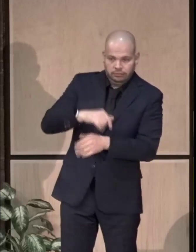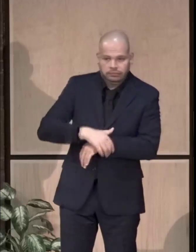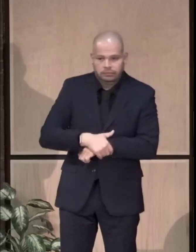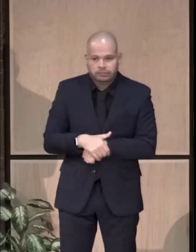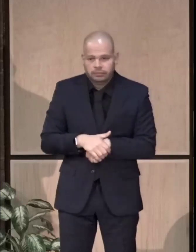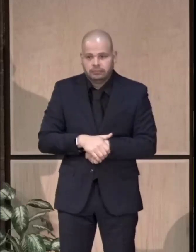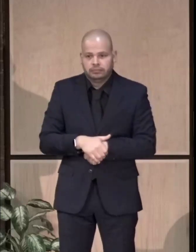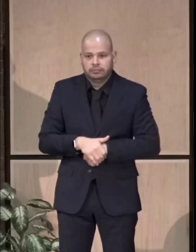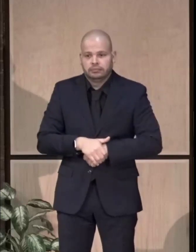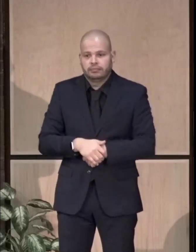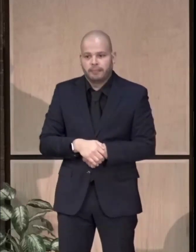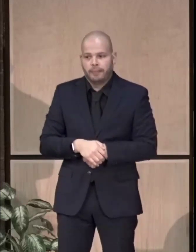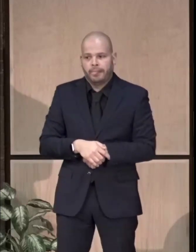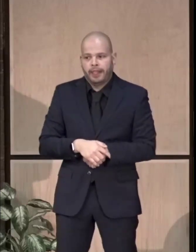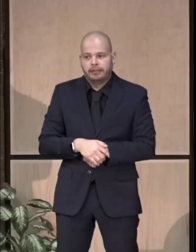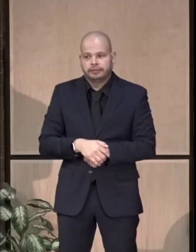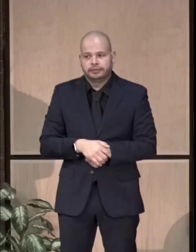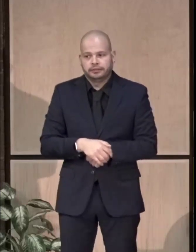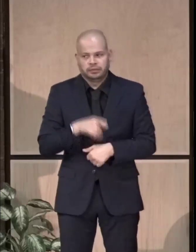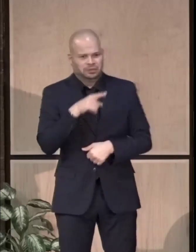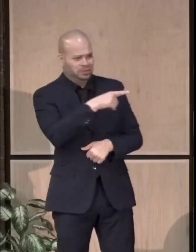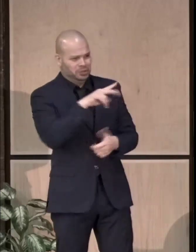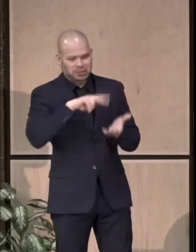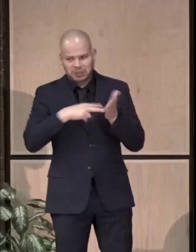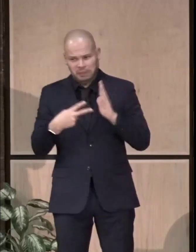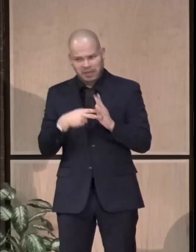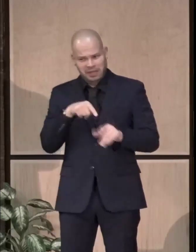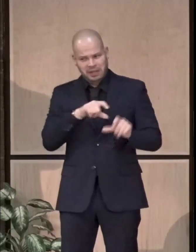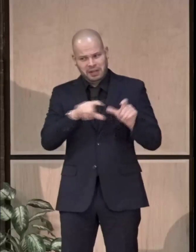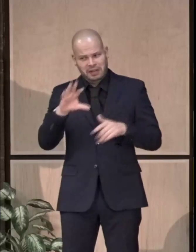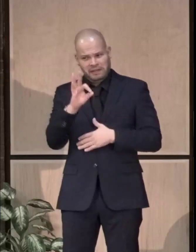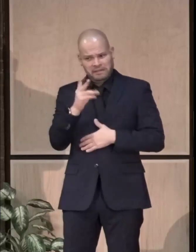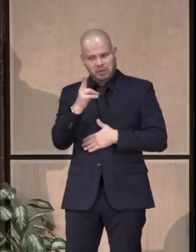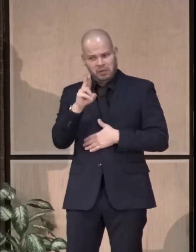Is this you're referring to the further comments on the bottom? Yes.